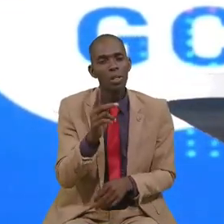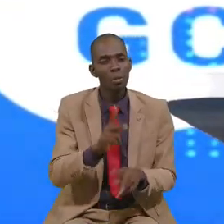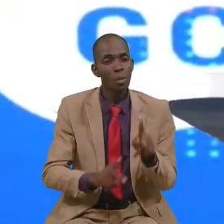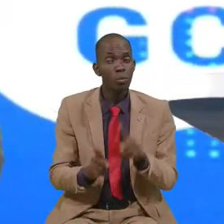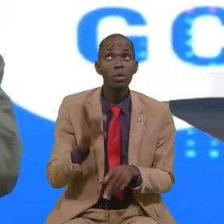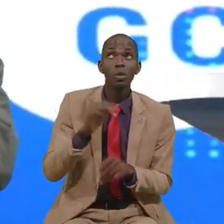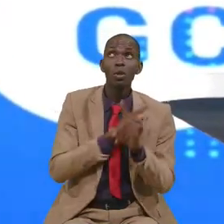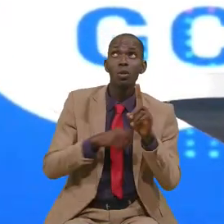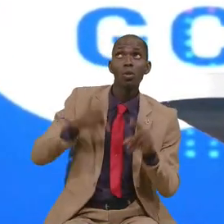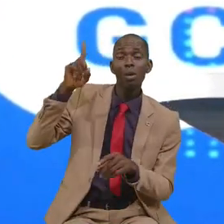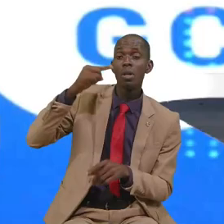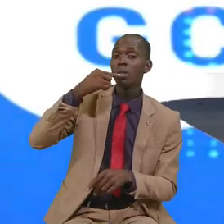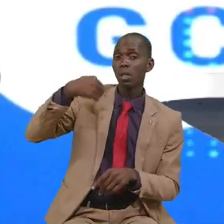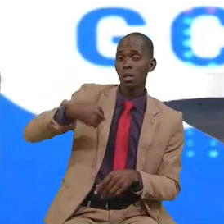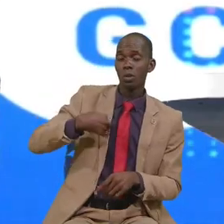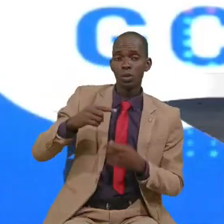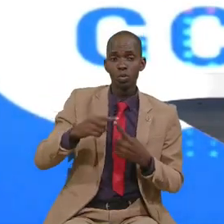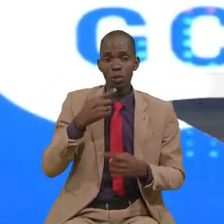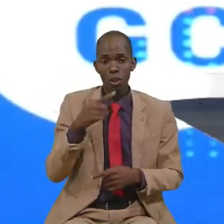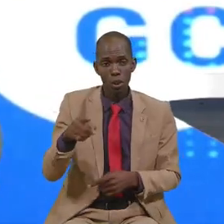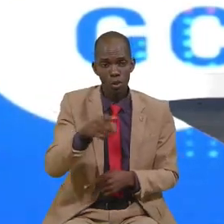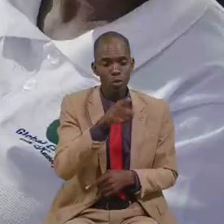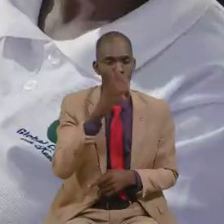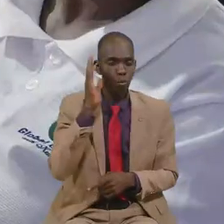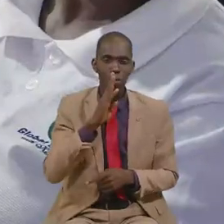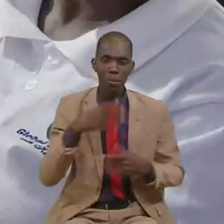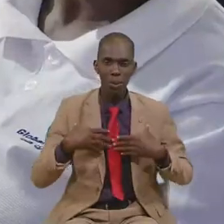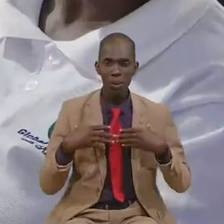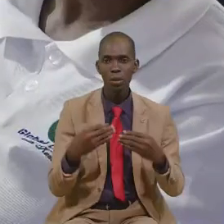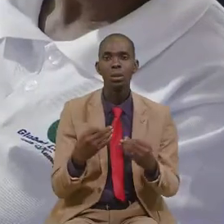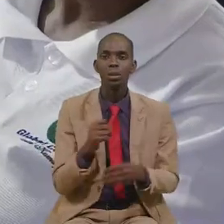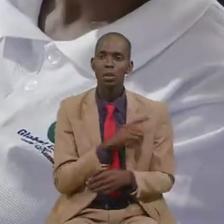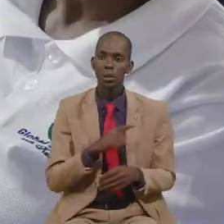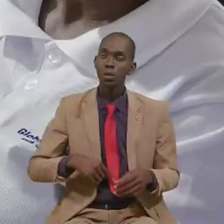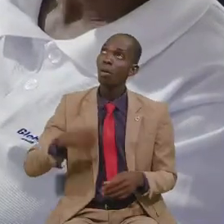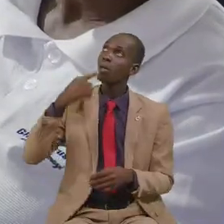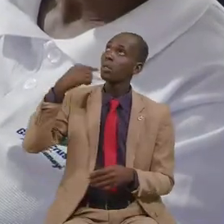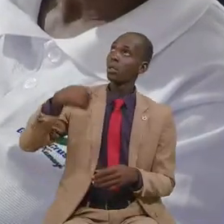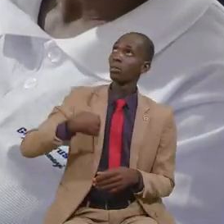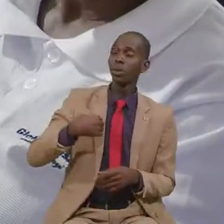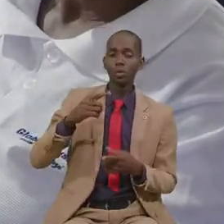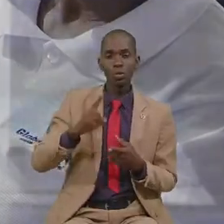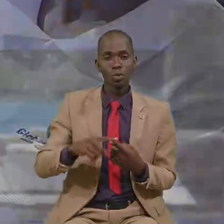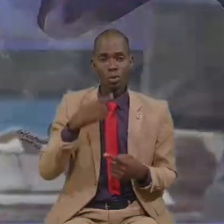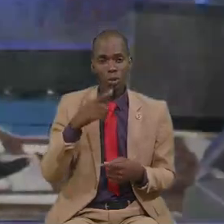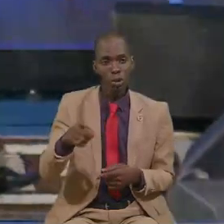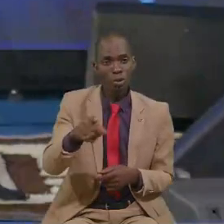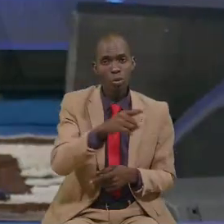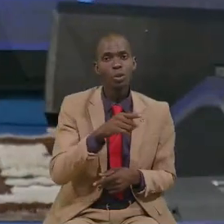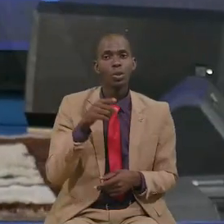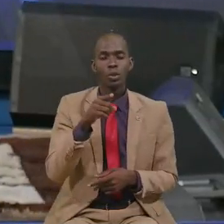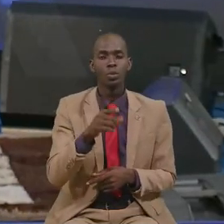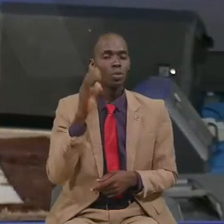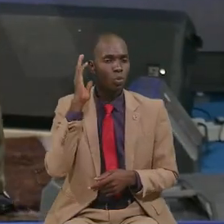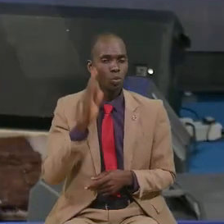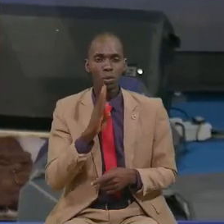says, I should tell you that you are going to be healed. The Lord says, I should tell you, you are not the one today. The Lord says, I should